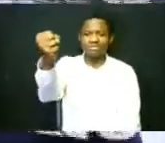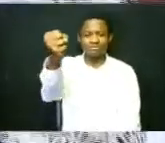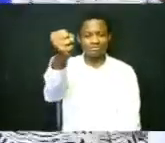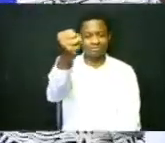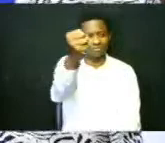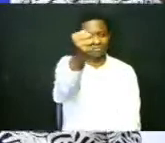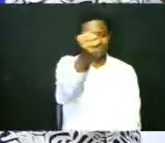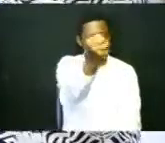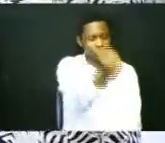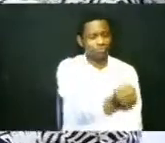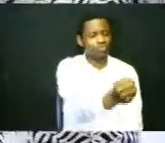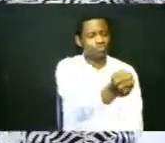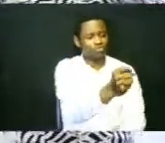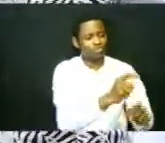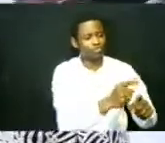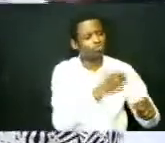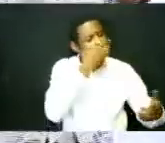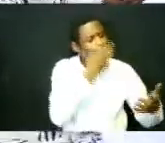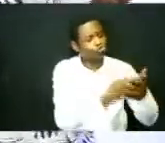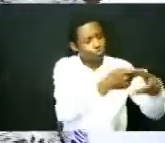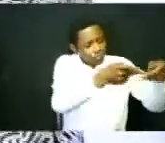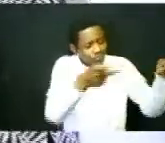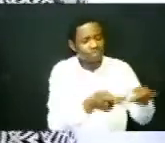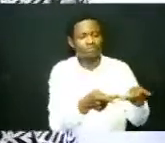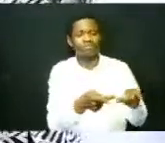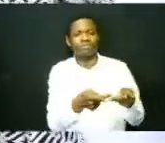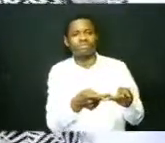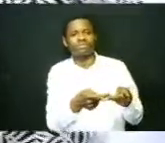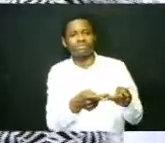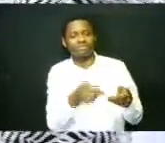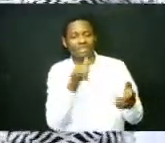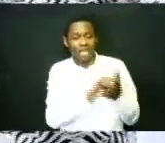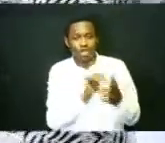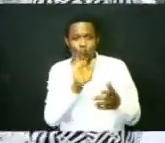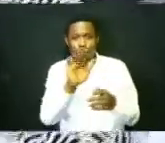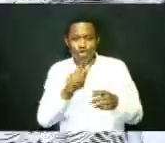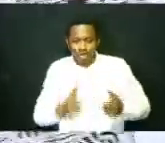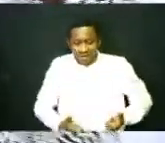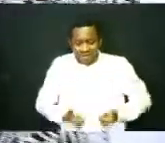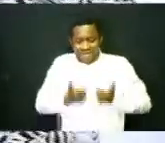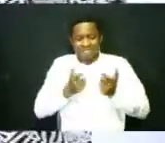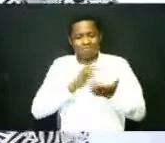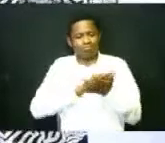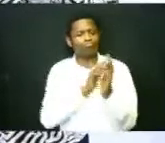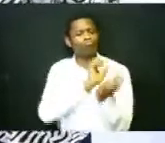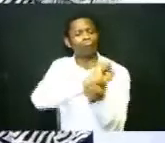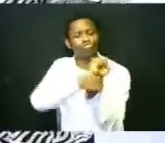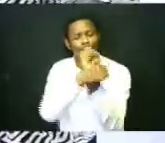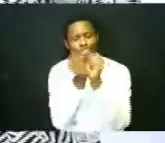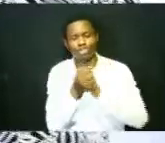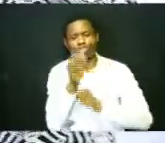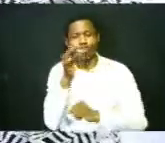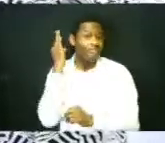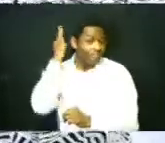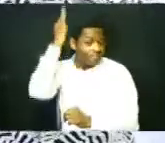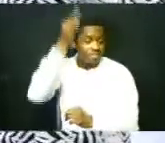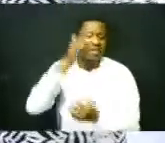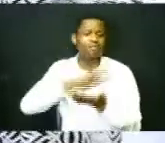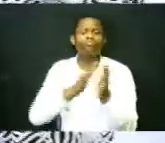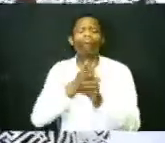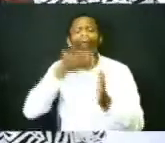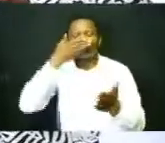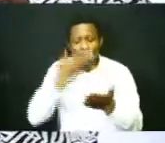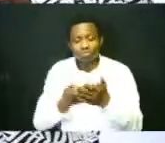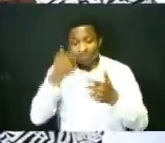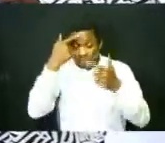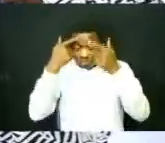a different situation. And your circumstance will change. And your destiny will change. Because